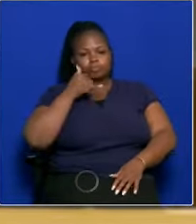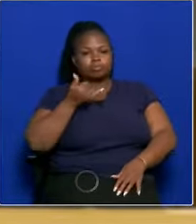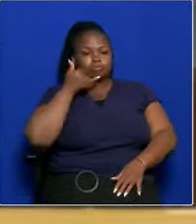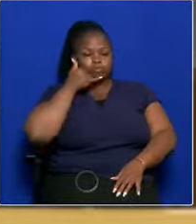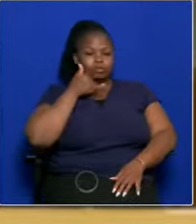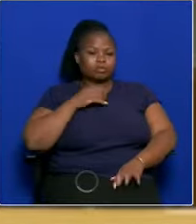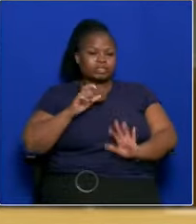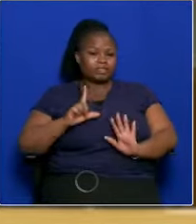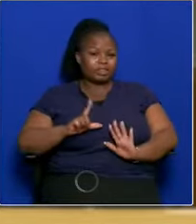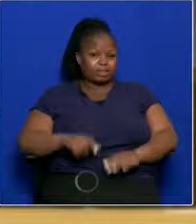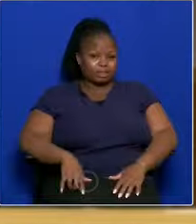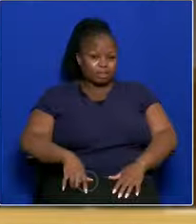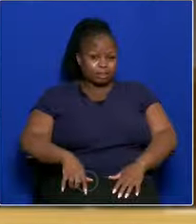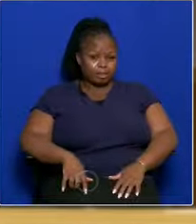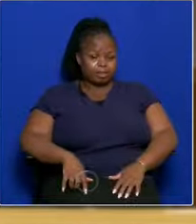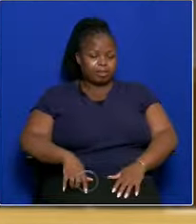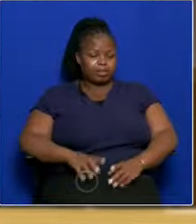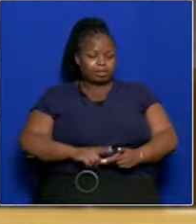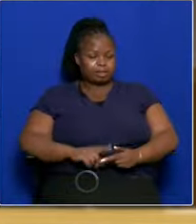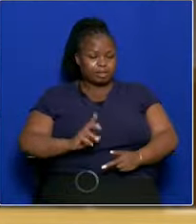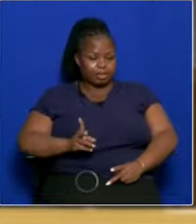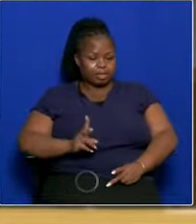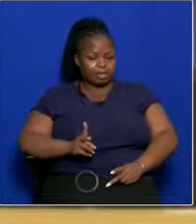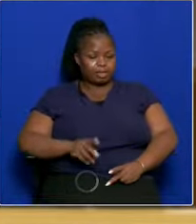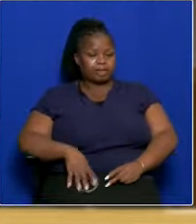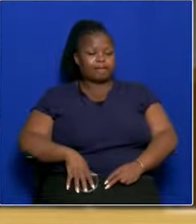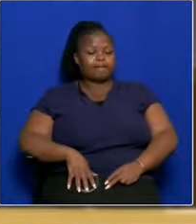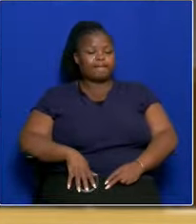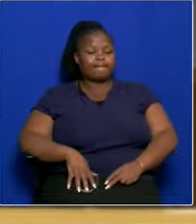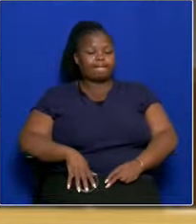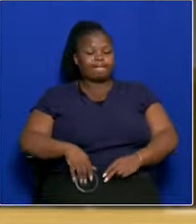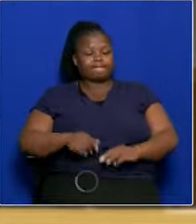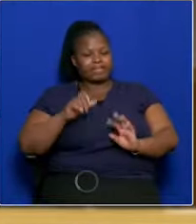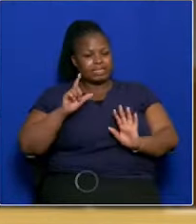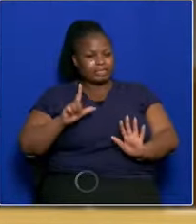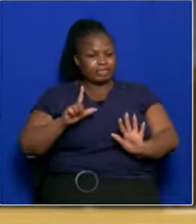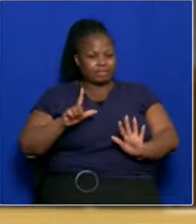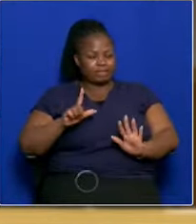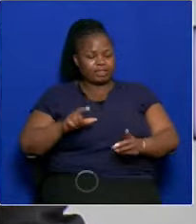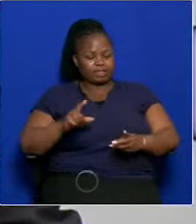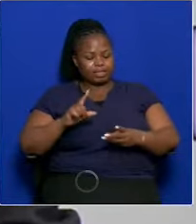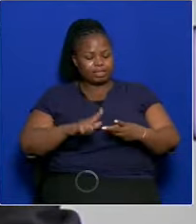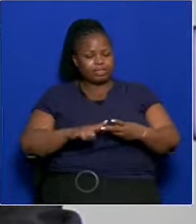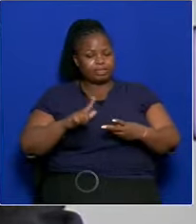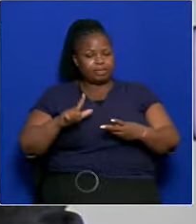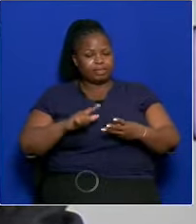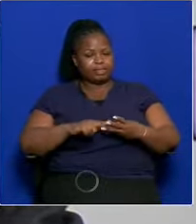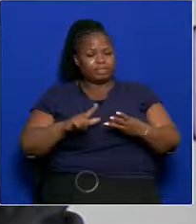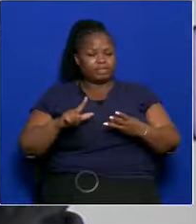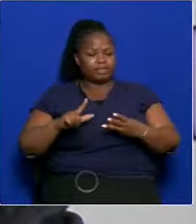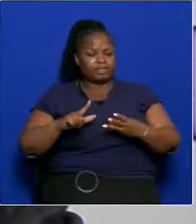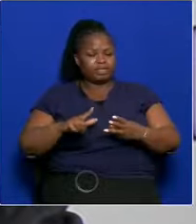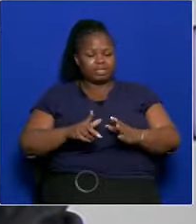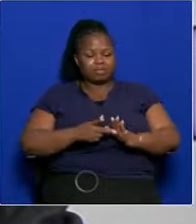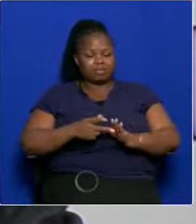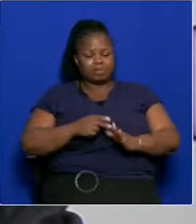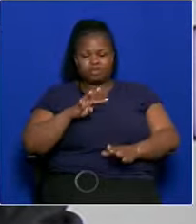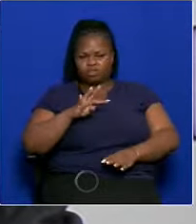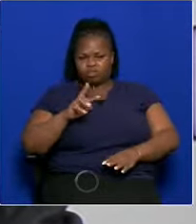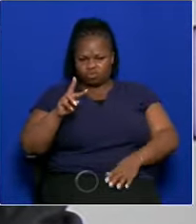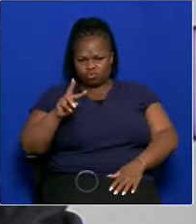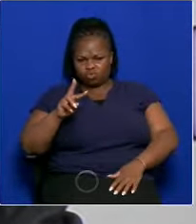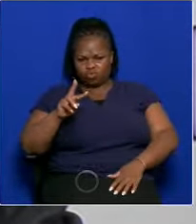You have another call on the 7th. You have another call on the 7th. Can you see where I'm reading? You said page 42, Commissioner. Yes,